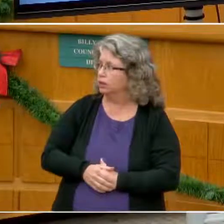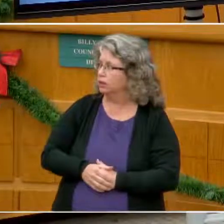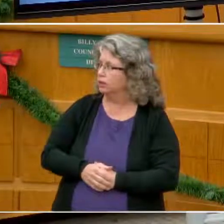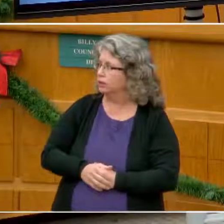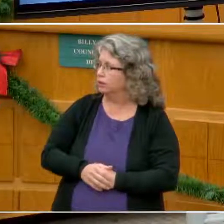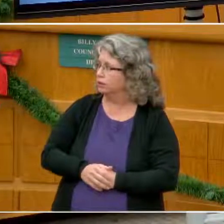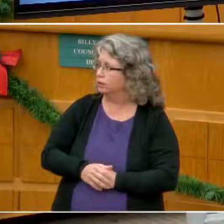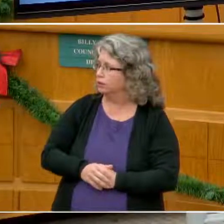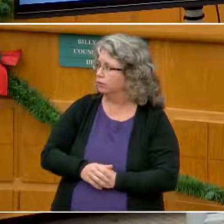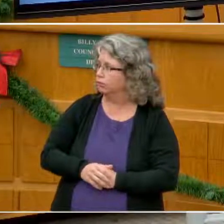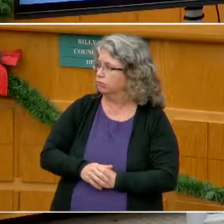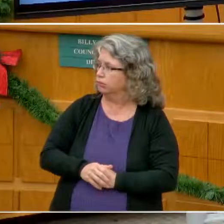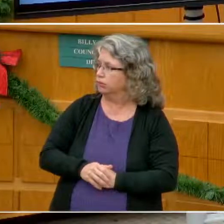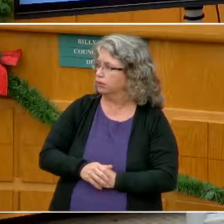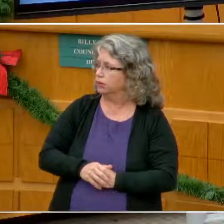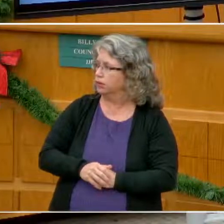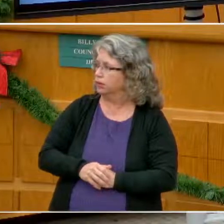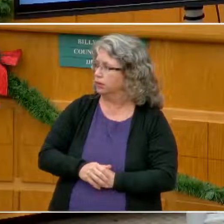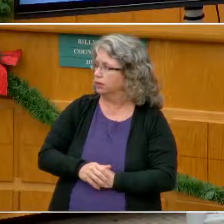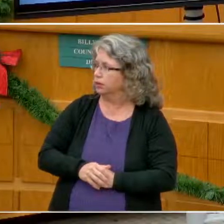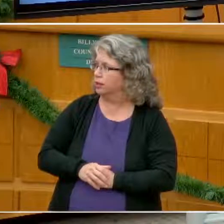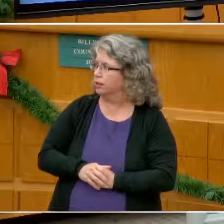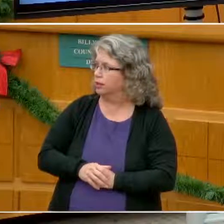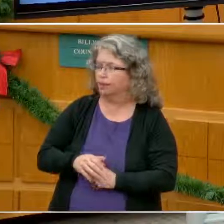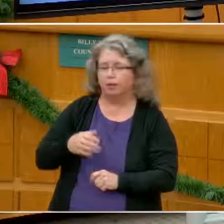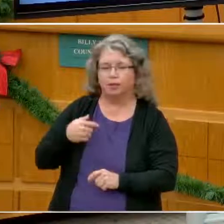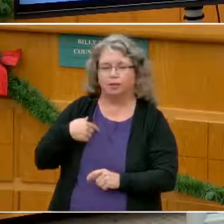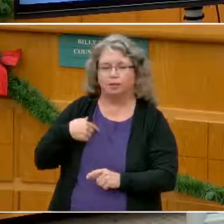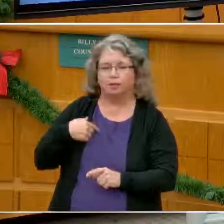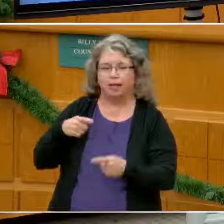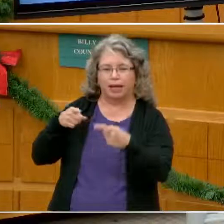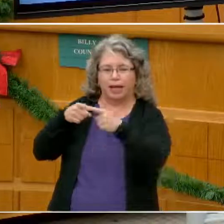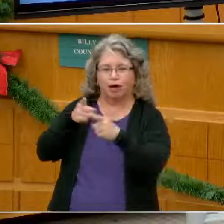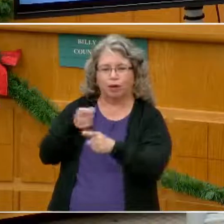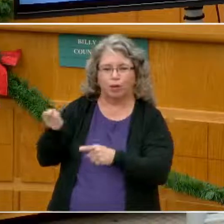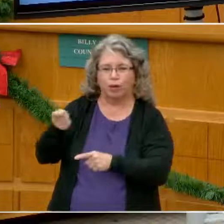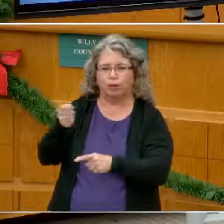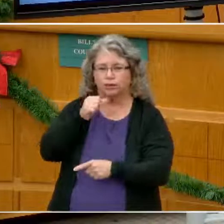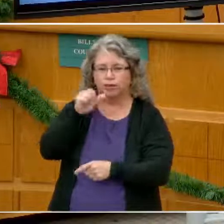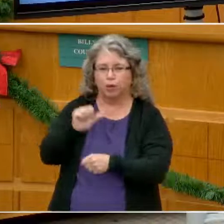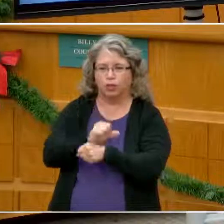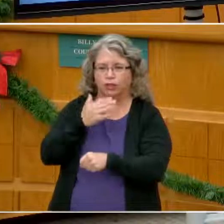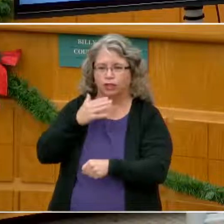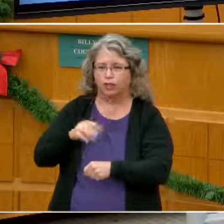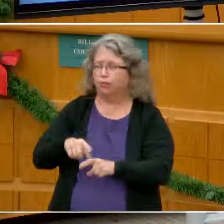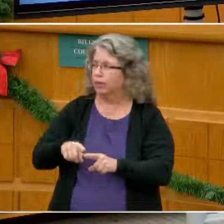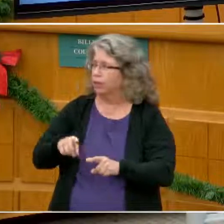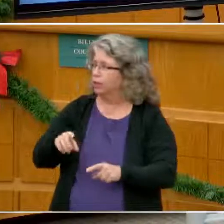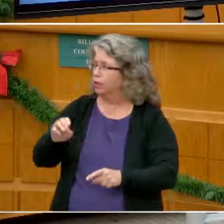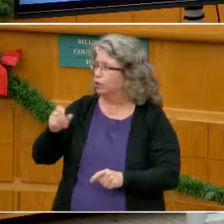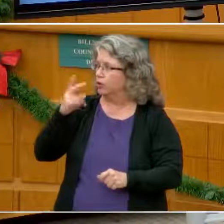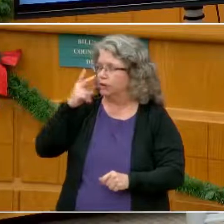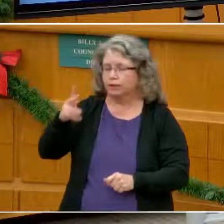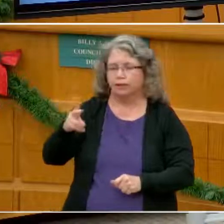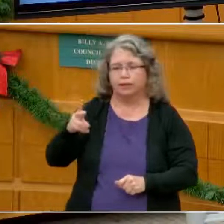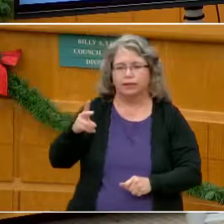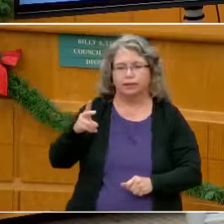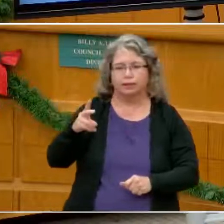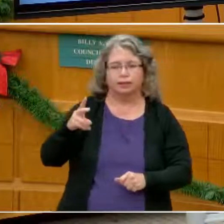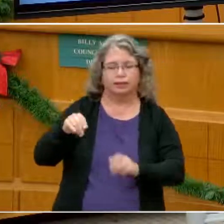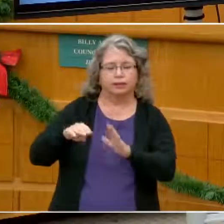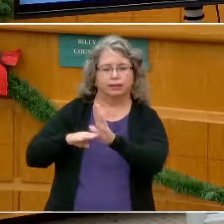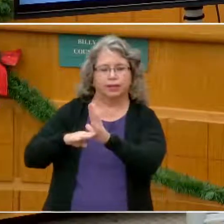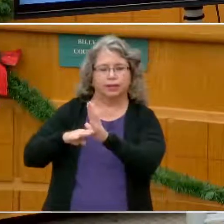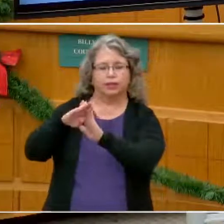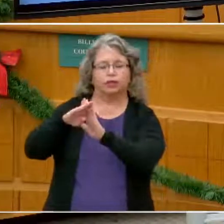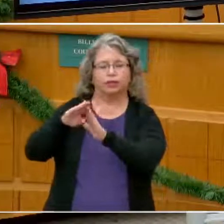Well, the pointer doesn't work too good, but in the lower right, in the graphic, you can see there's an increase in the